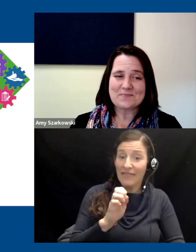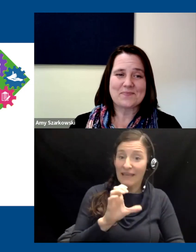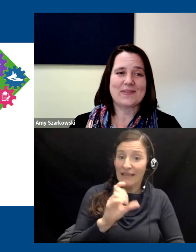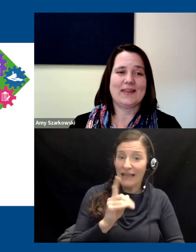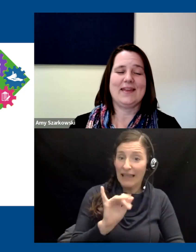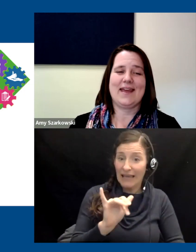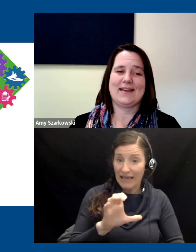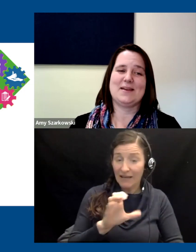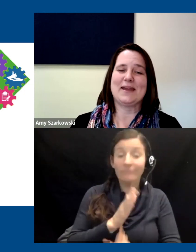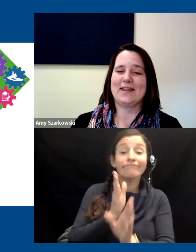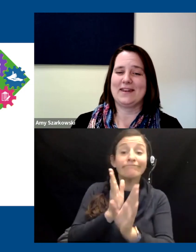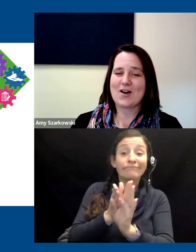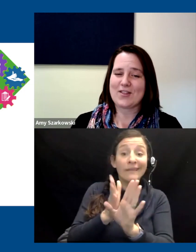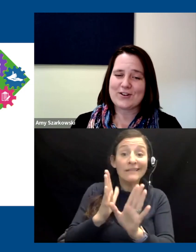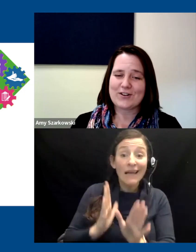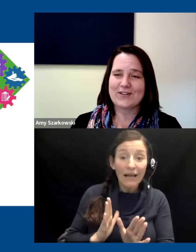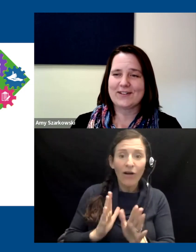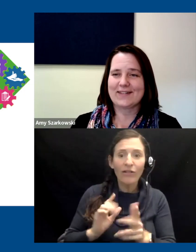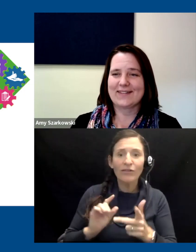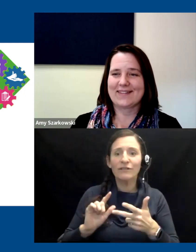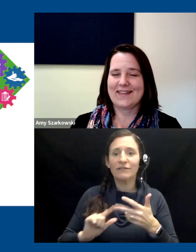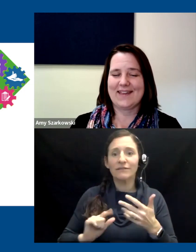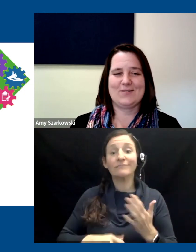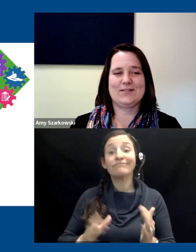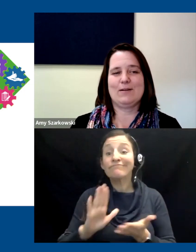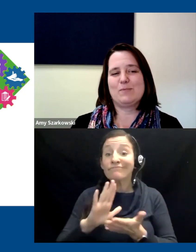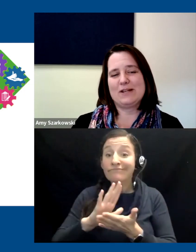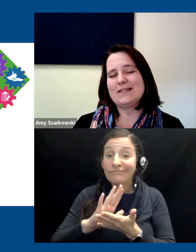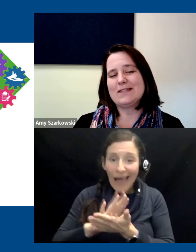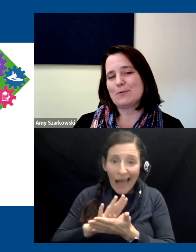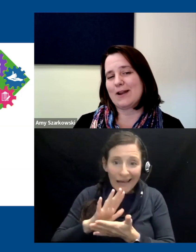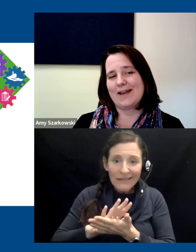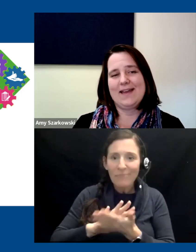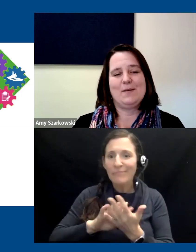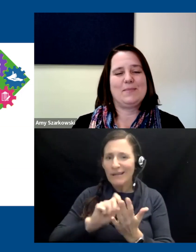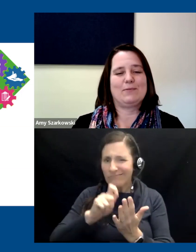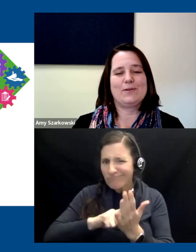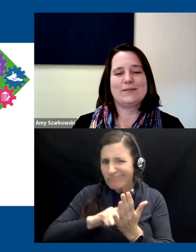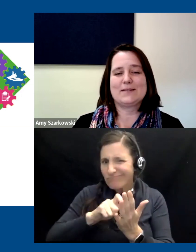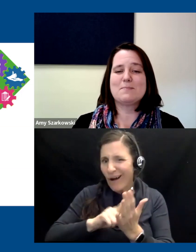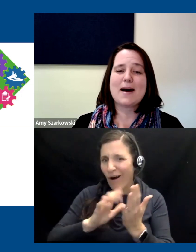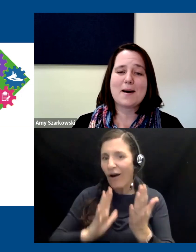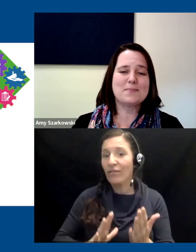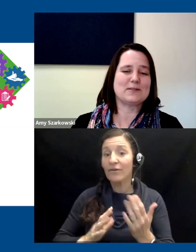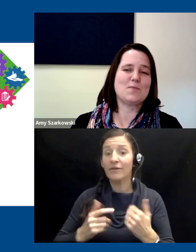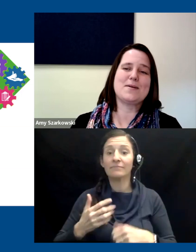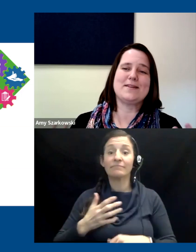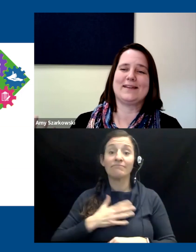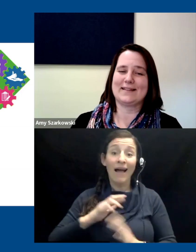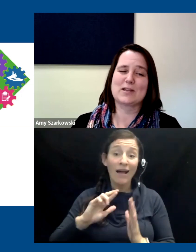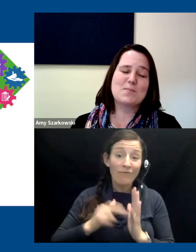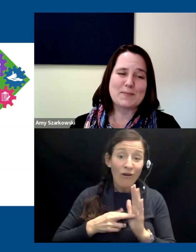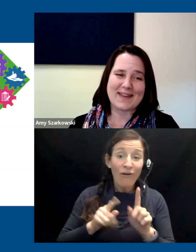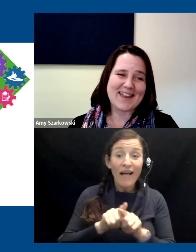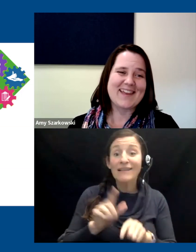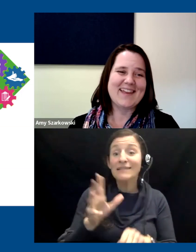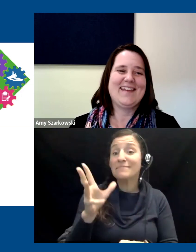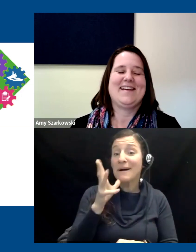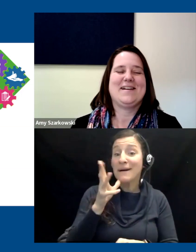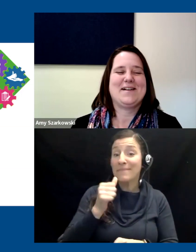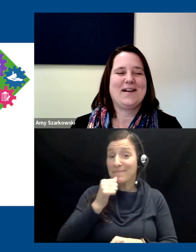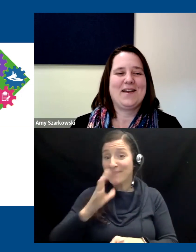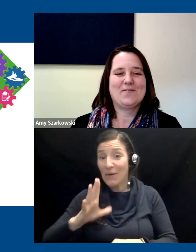psychologist, an academic and an author, and also I bring to this work my roles as a mom, as a woman, as a human